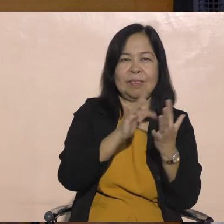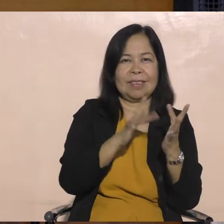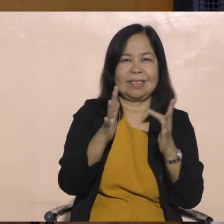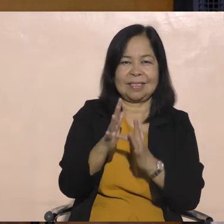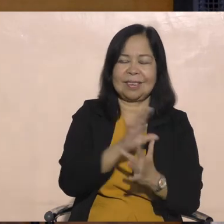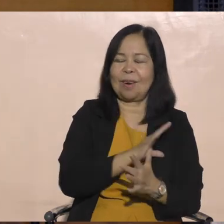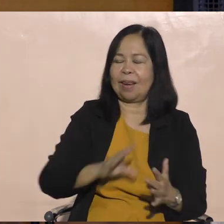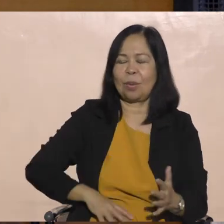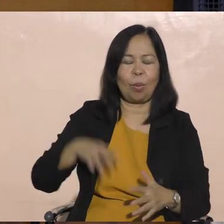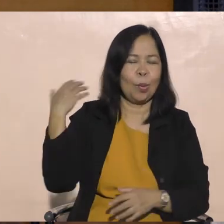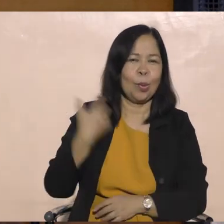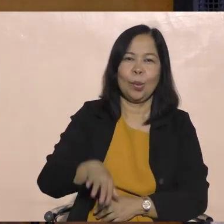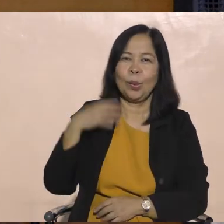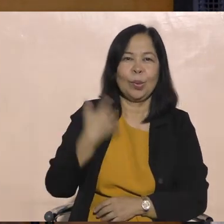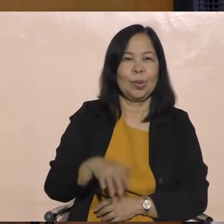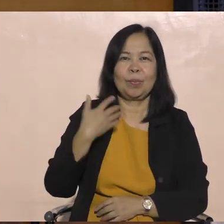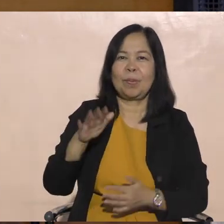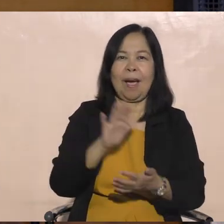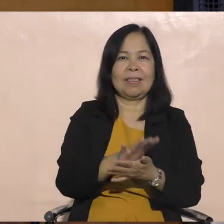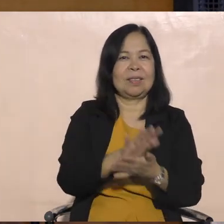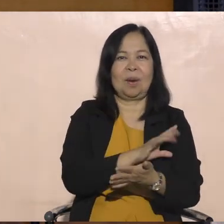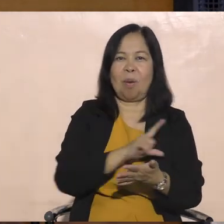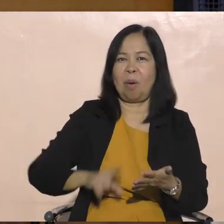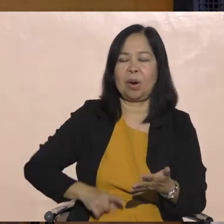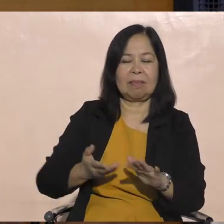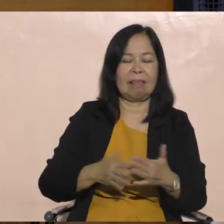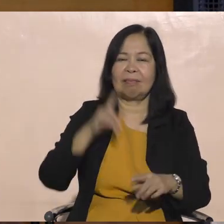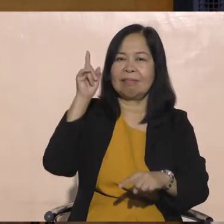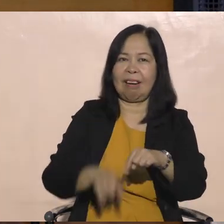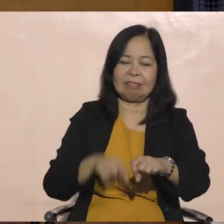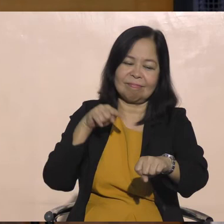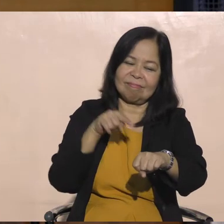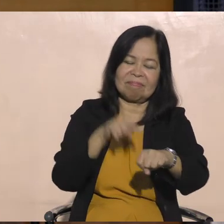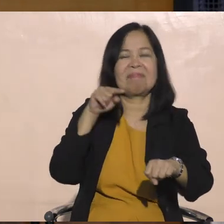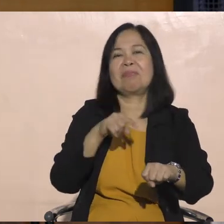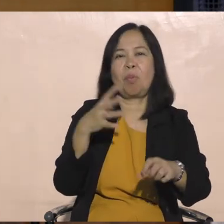Jesus Christ. Oh, dalaygo ng Diyos. Amen. Hallelujah.